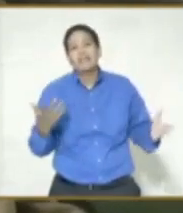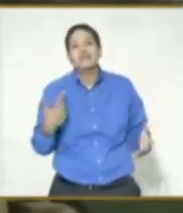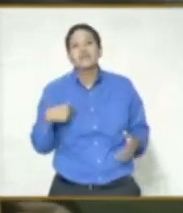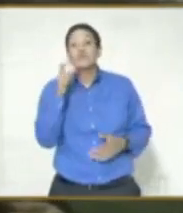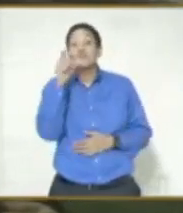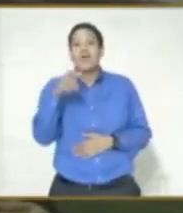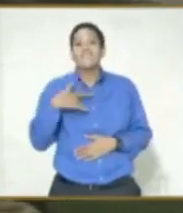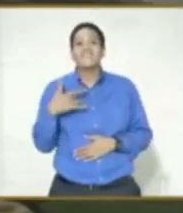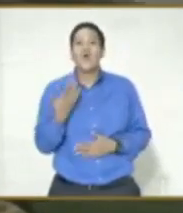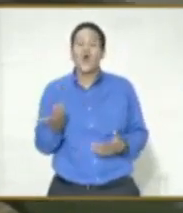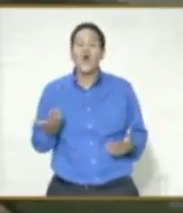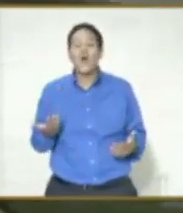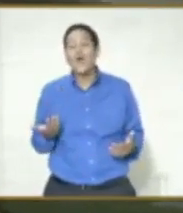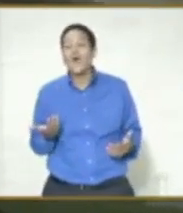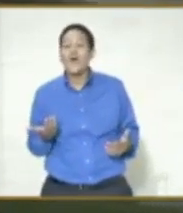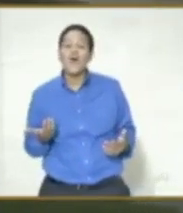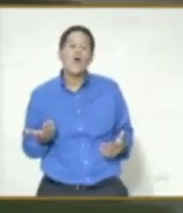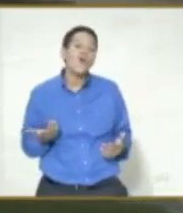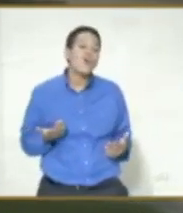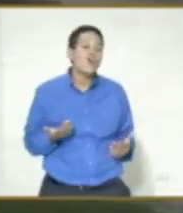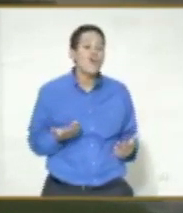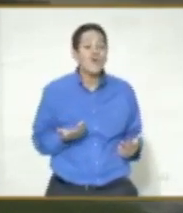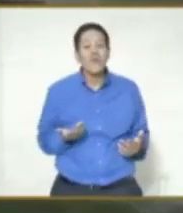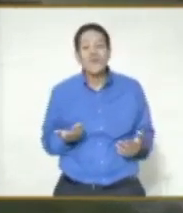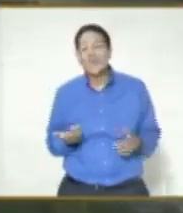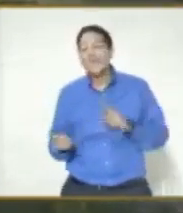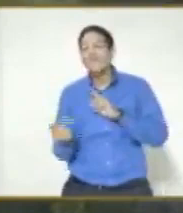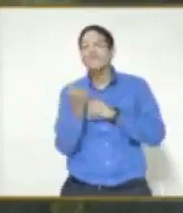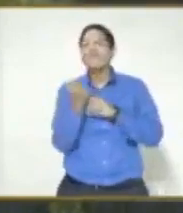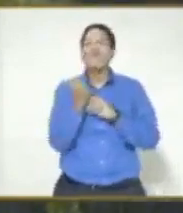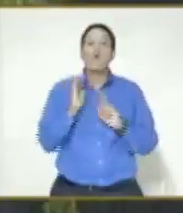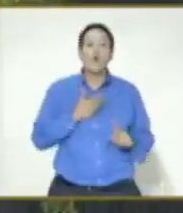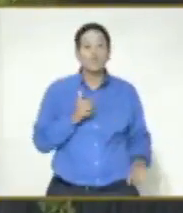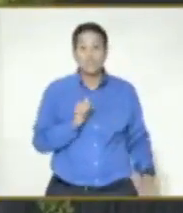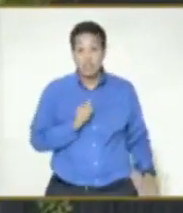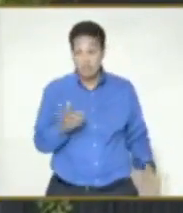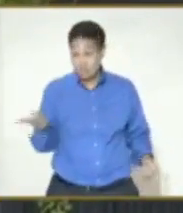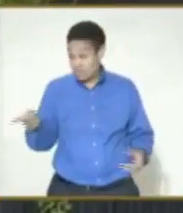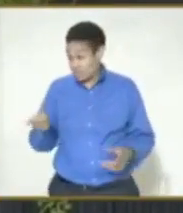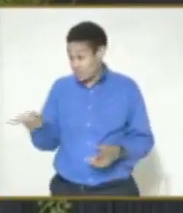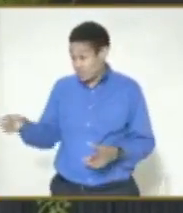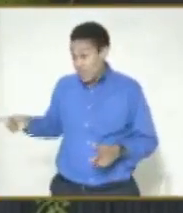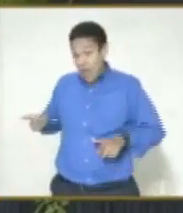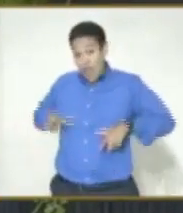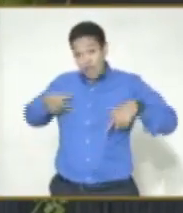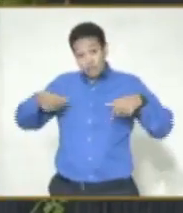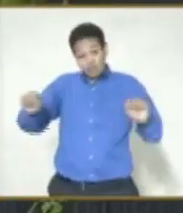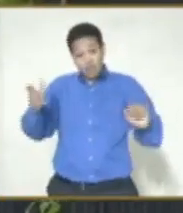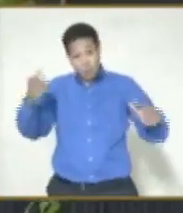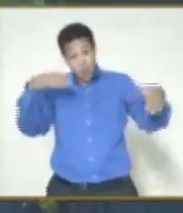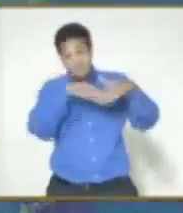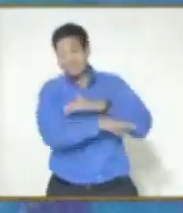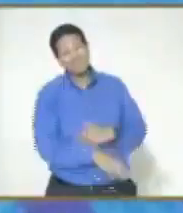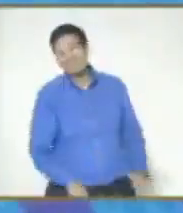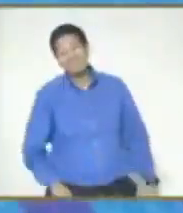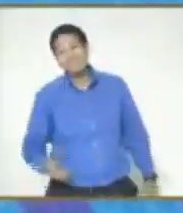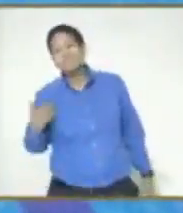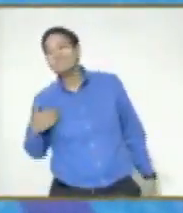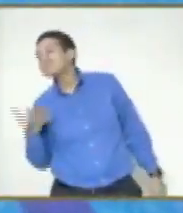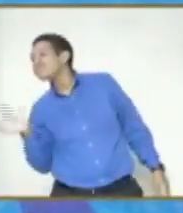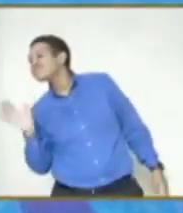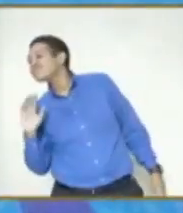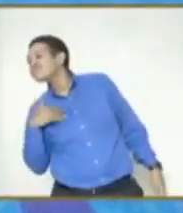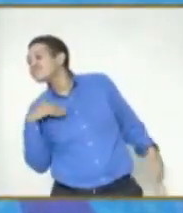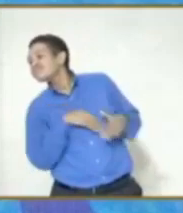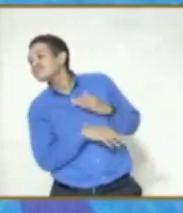ourselves. Not many of them will want to stay in these facilities. We have